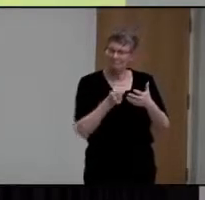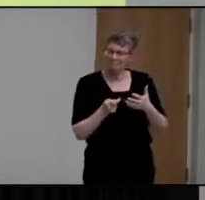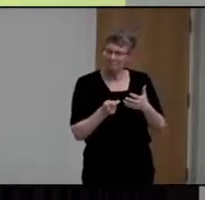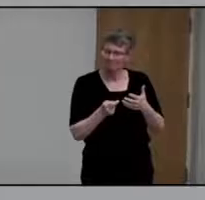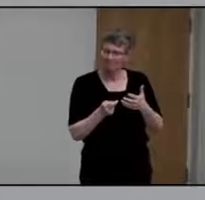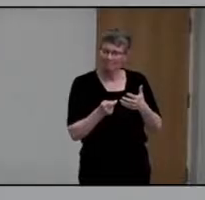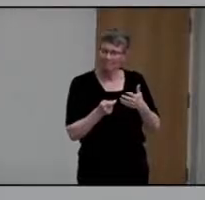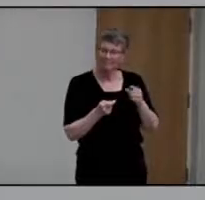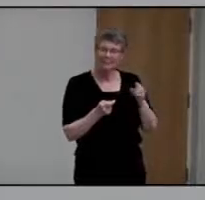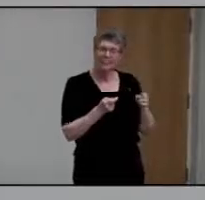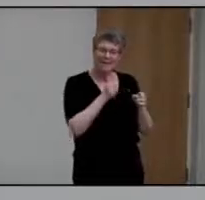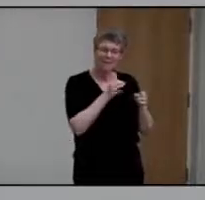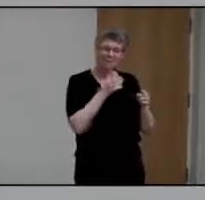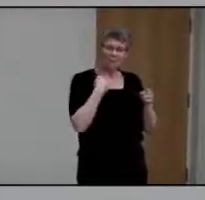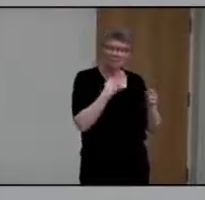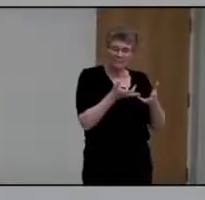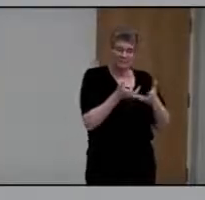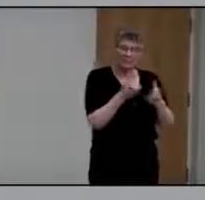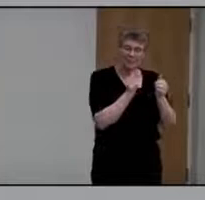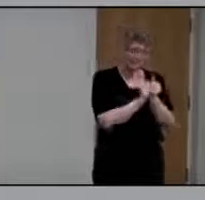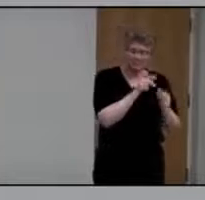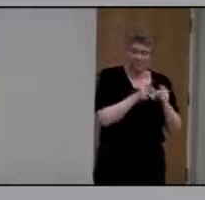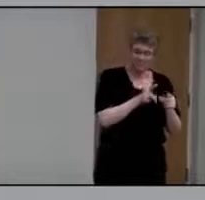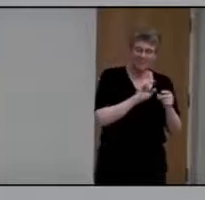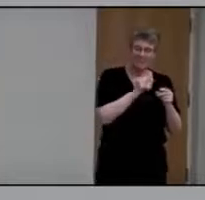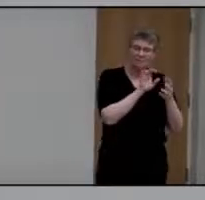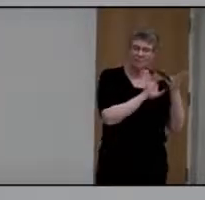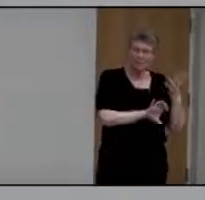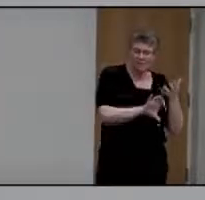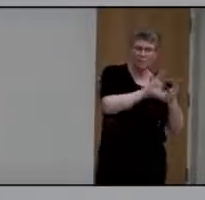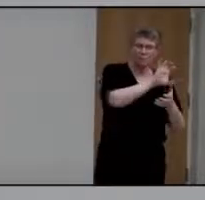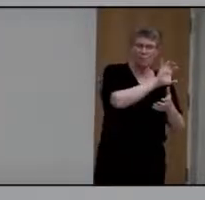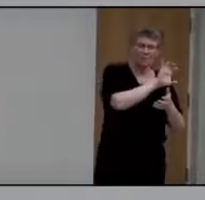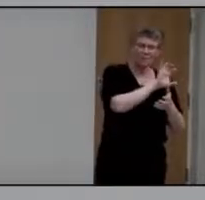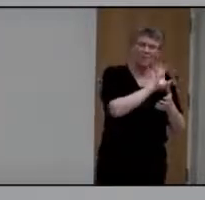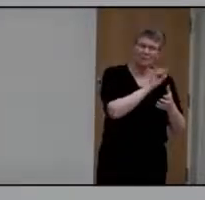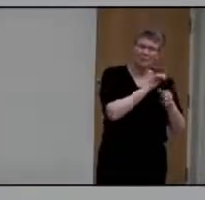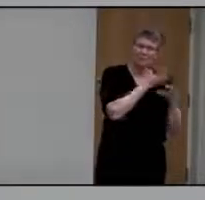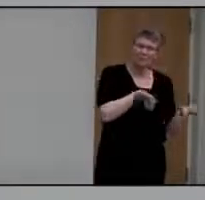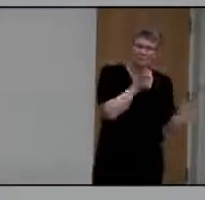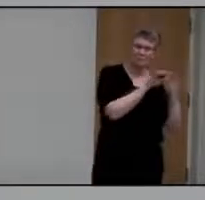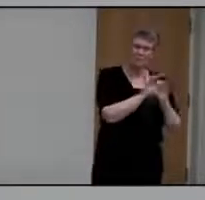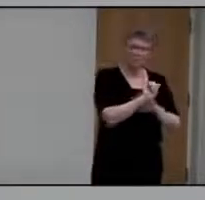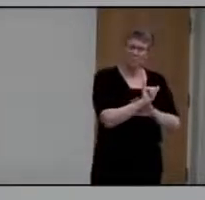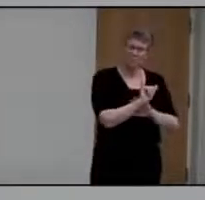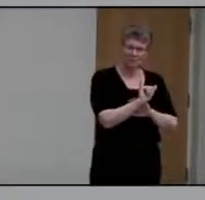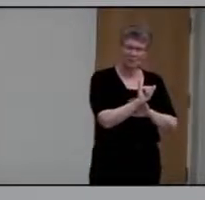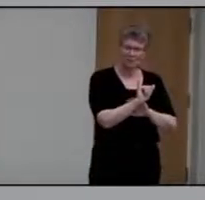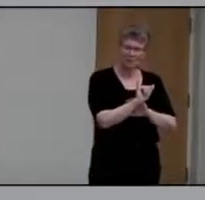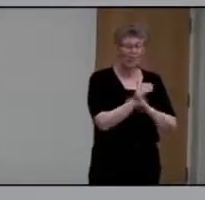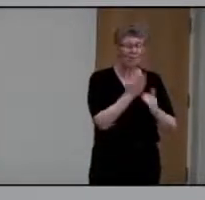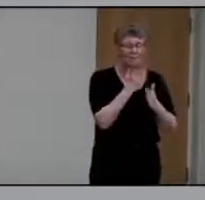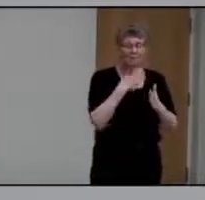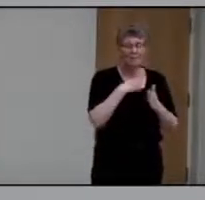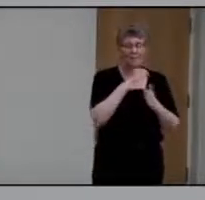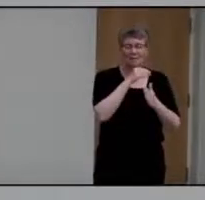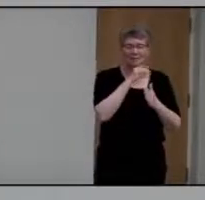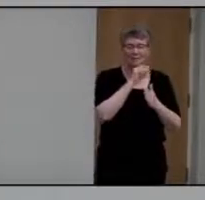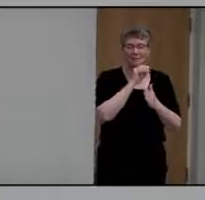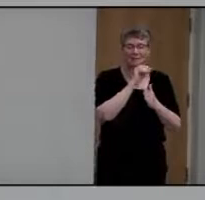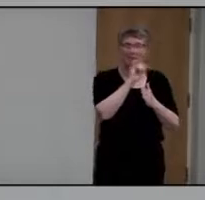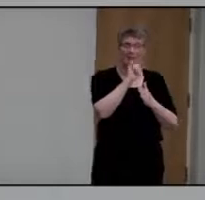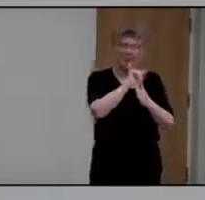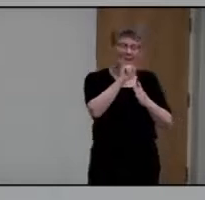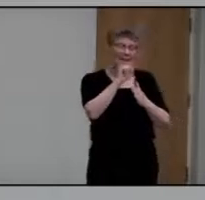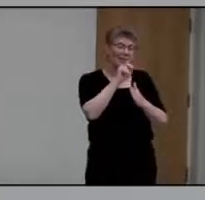other criteria that come to being an effective care provider. And this is not visible in the scores, in the numbers. So I think part of